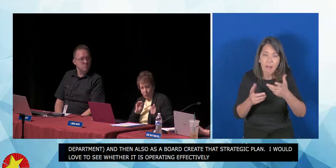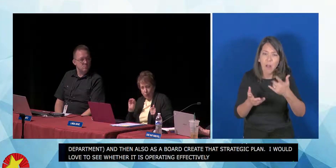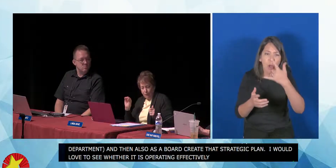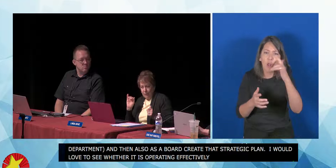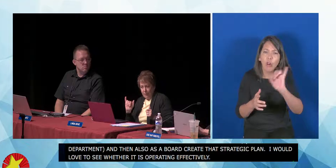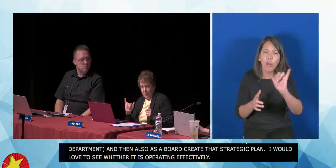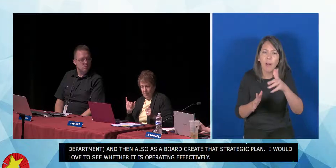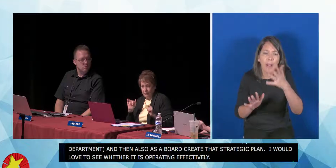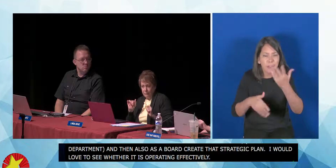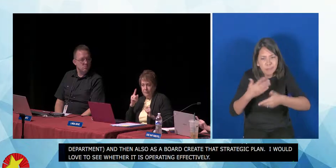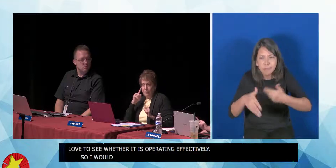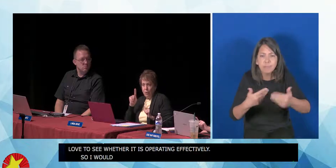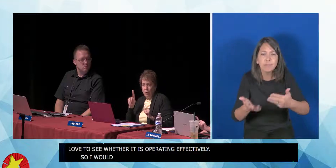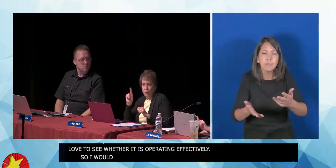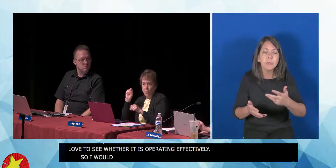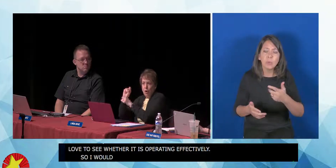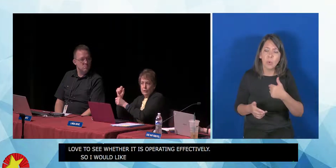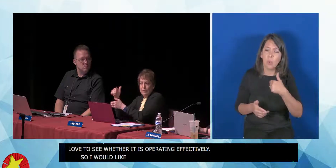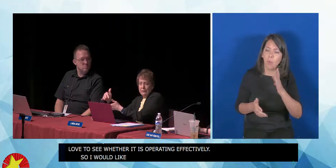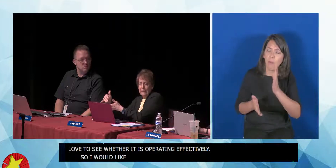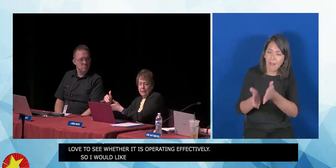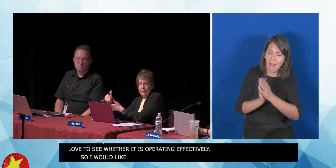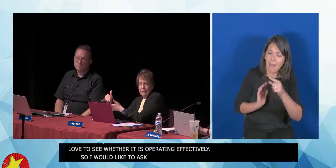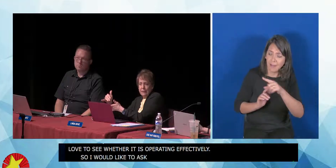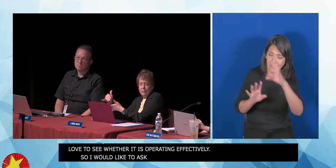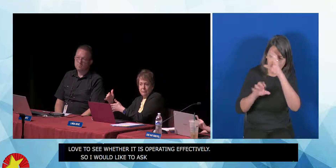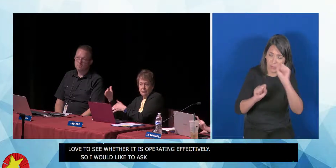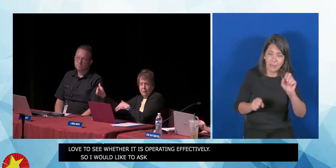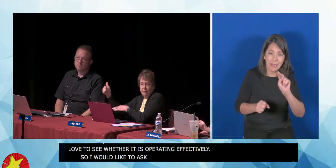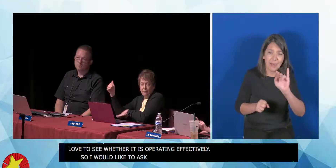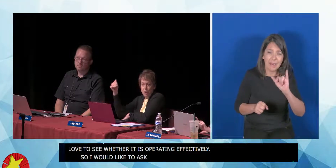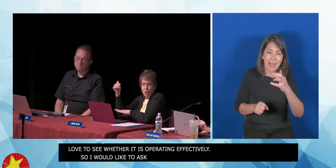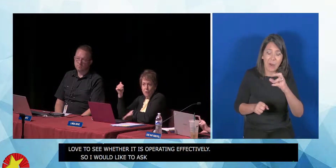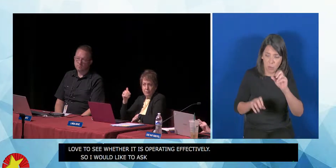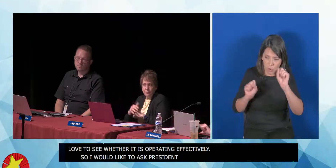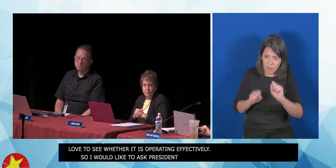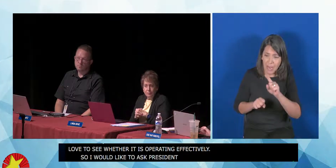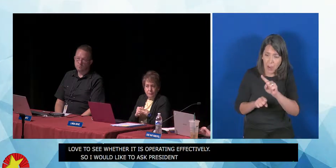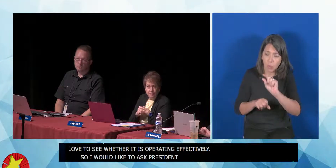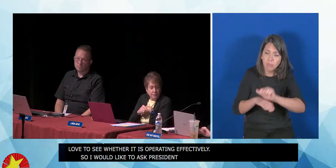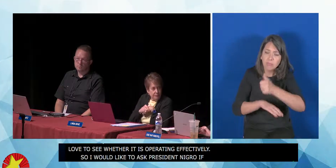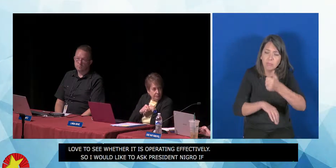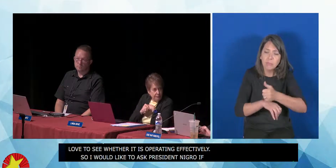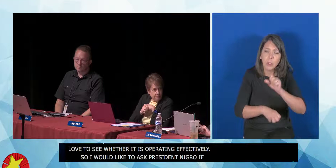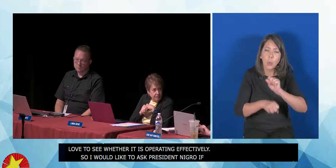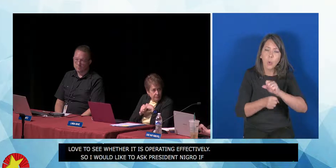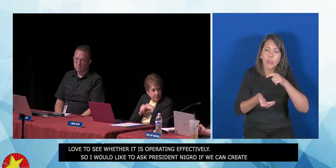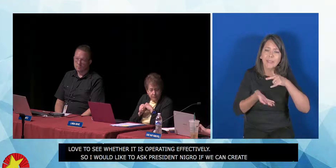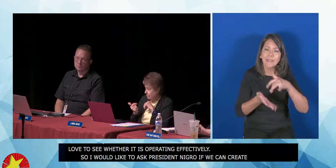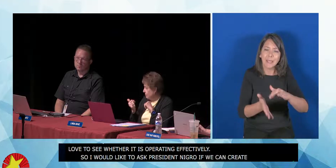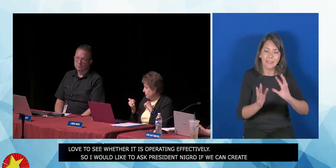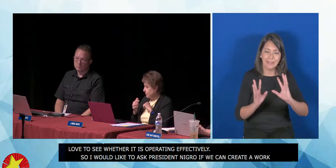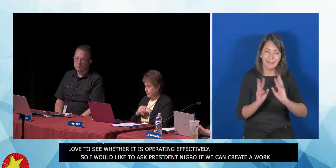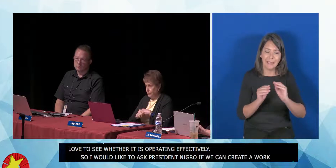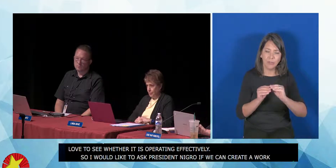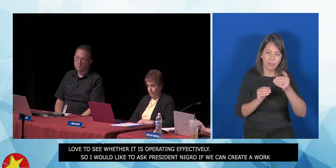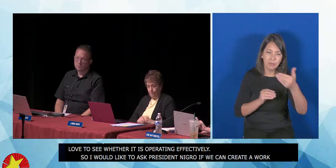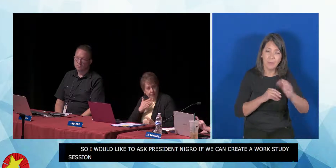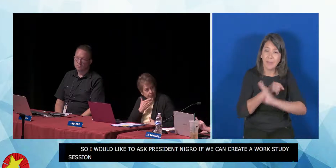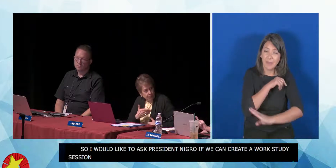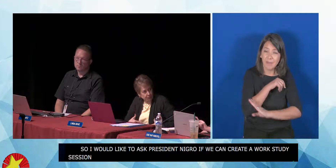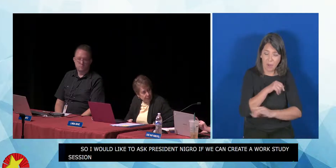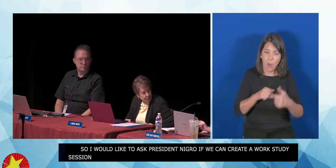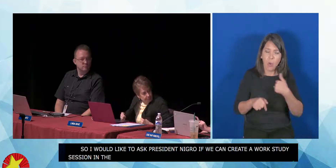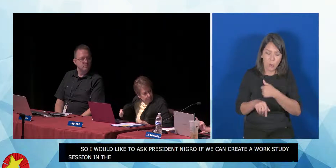to ask President Nigro if we could create a work study session in the fall to have some more time to sit